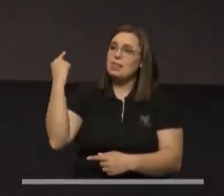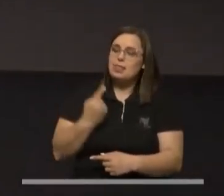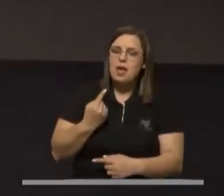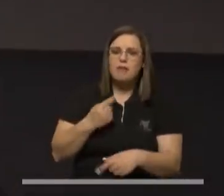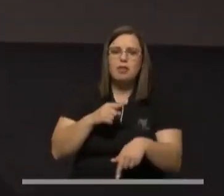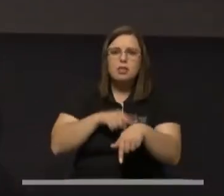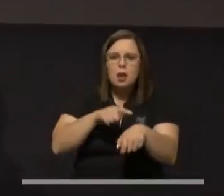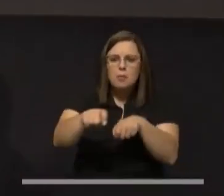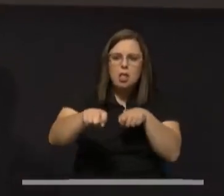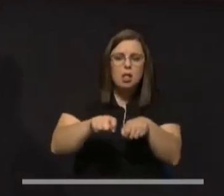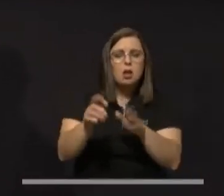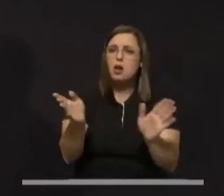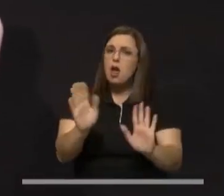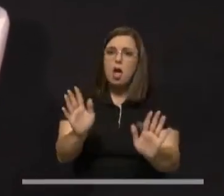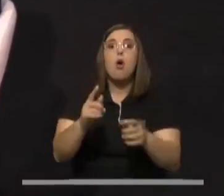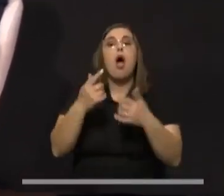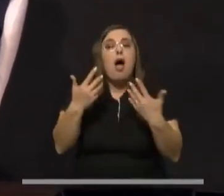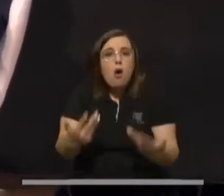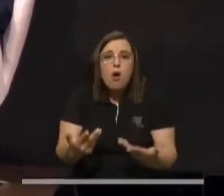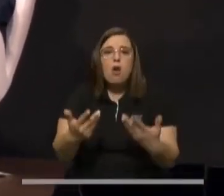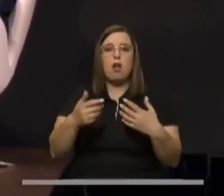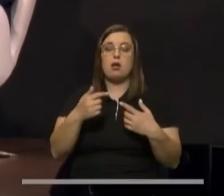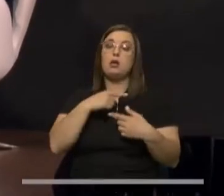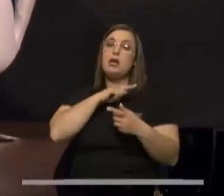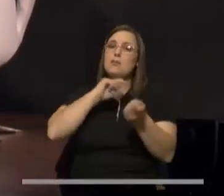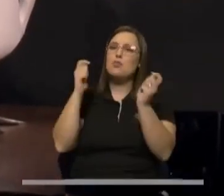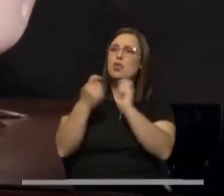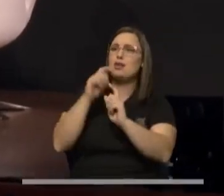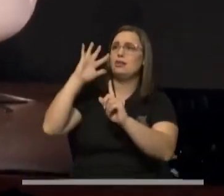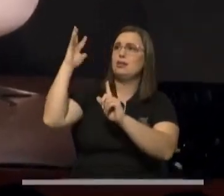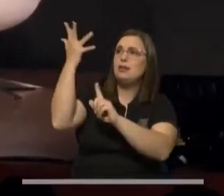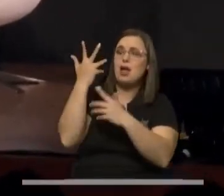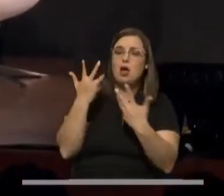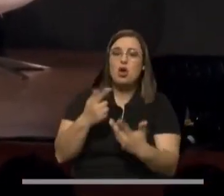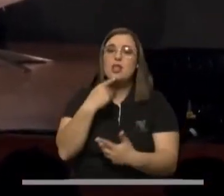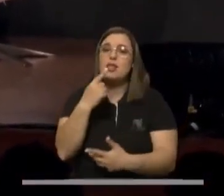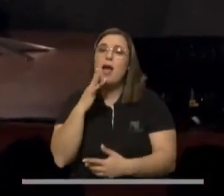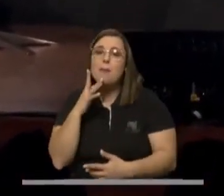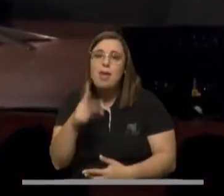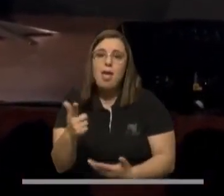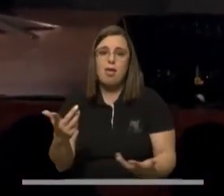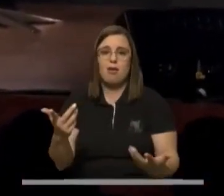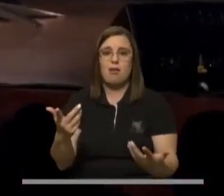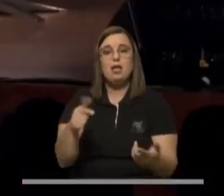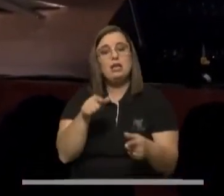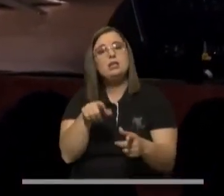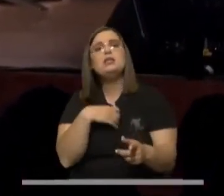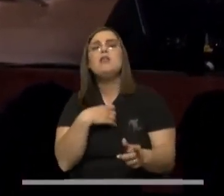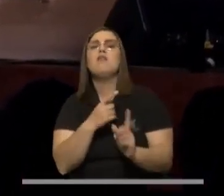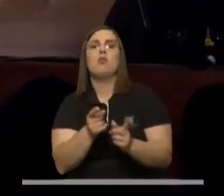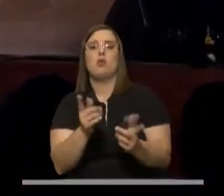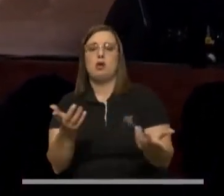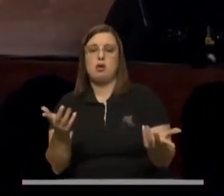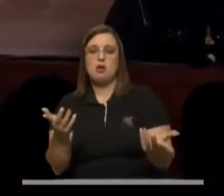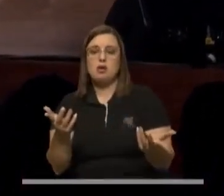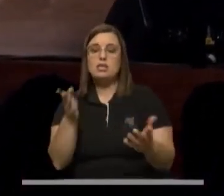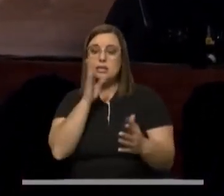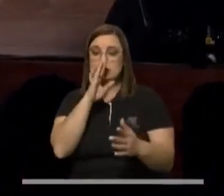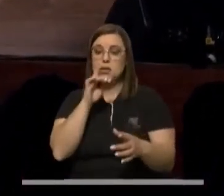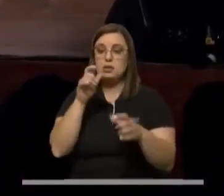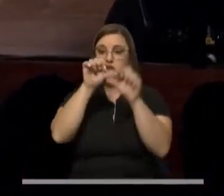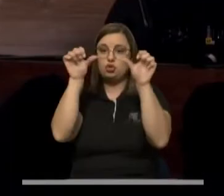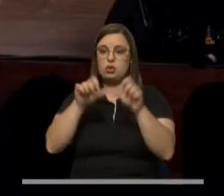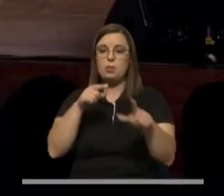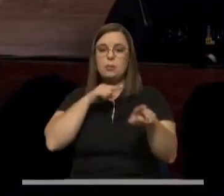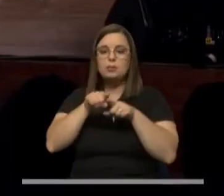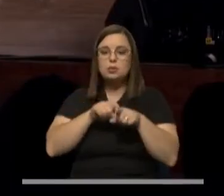for example, has done this. We have to realize that the future is not medium term, the future is now. Where the change has shown